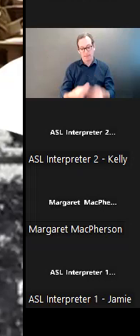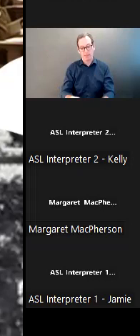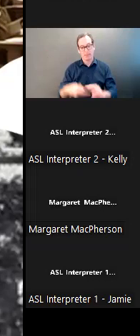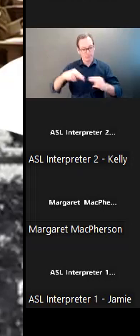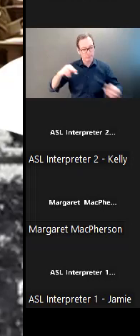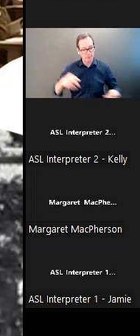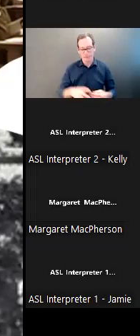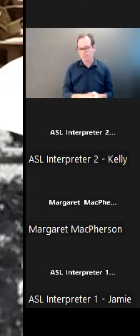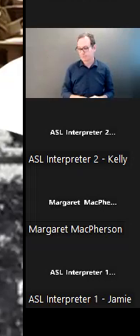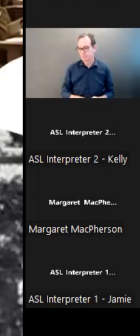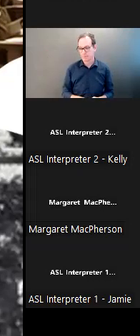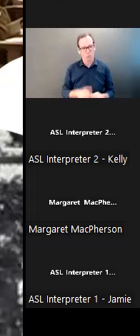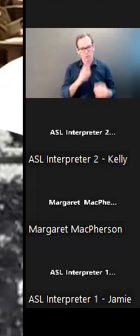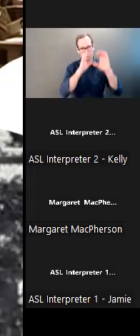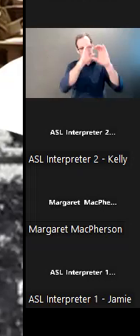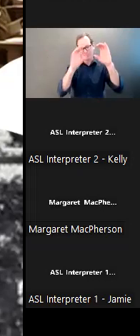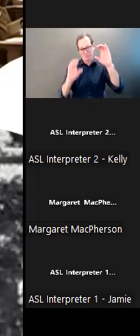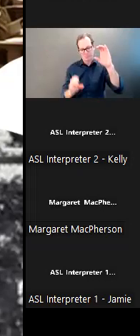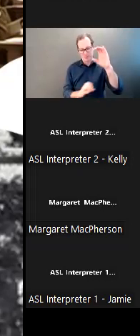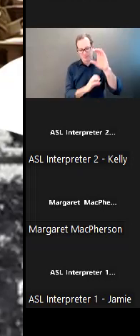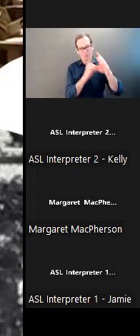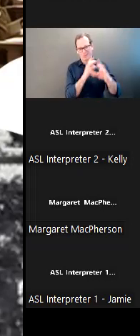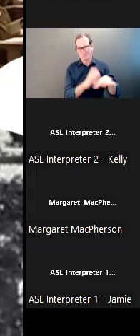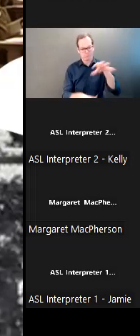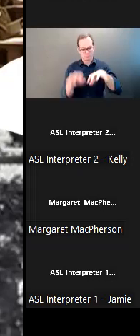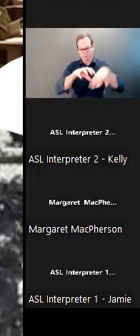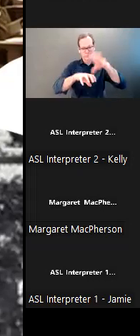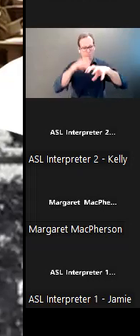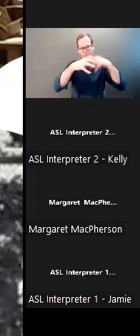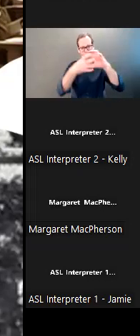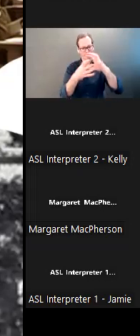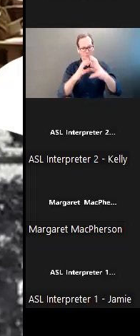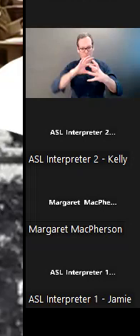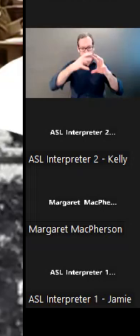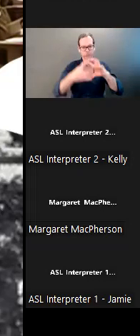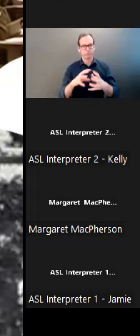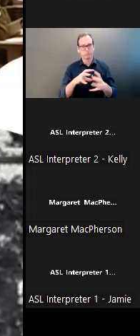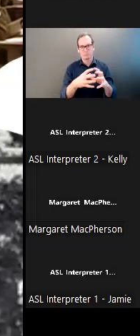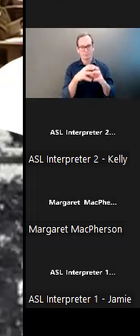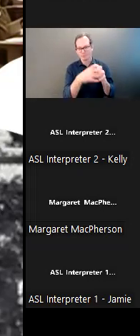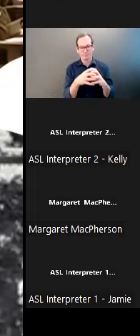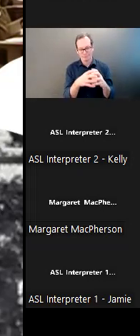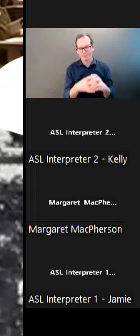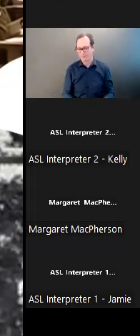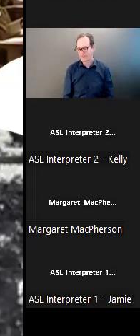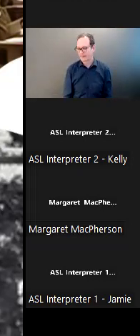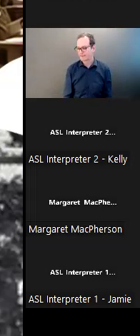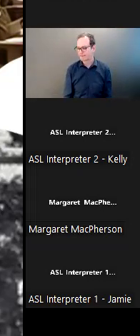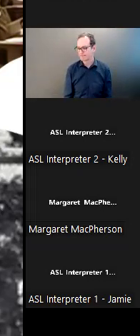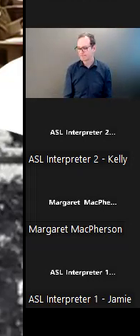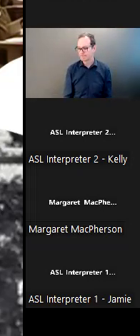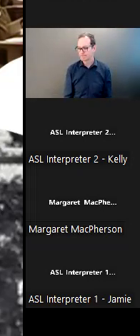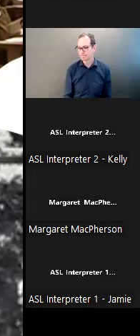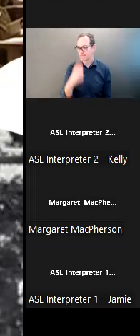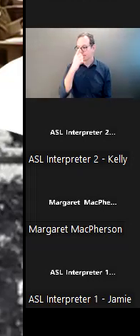exist at that broader level. They're the way that we've decided to organize society. And one of the examples I often use is